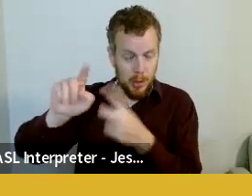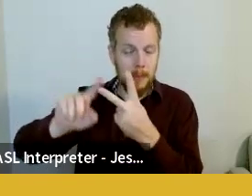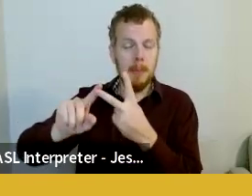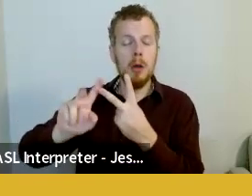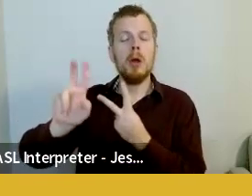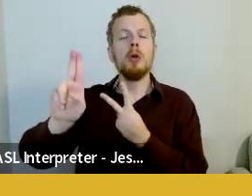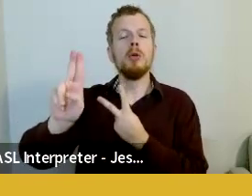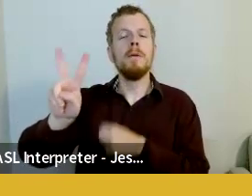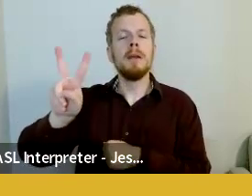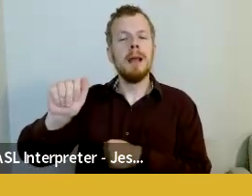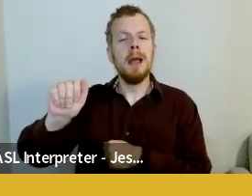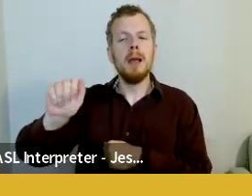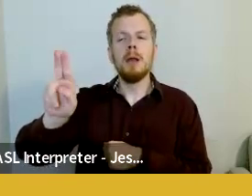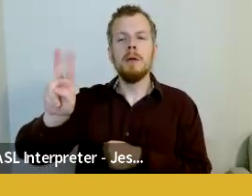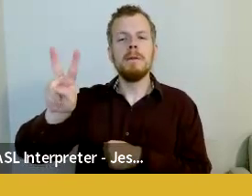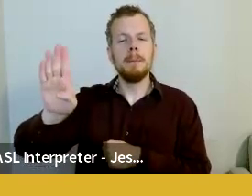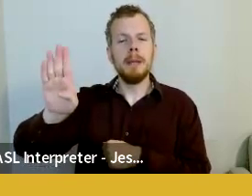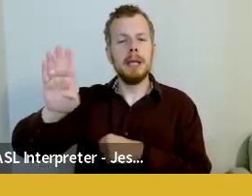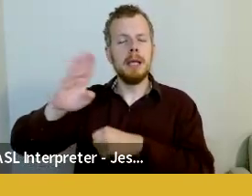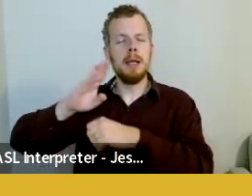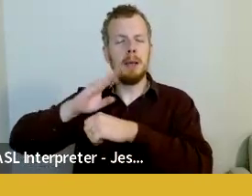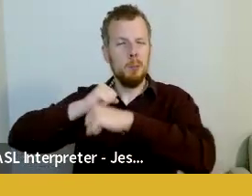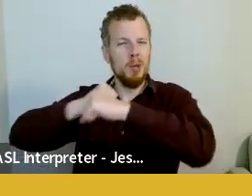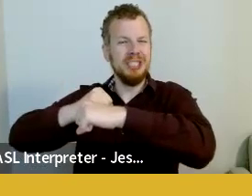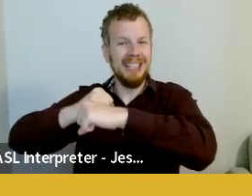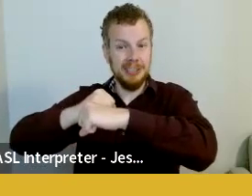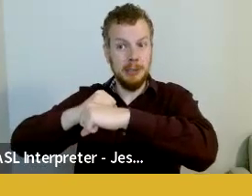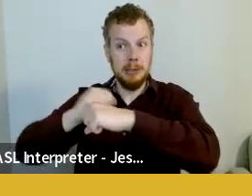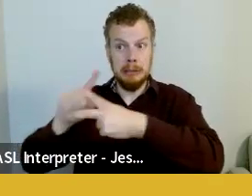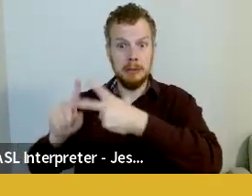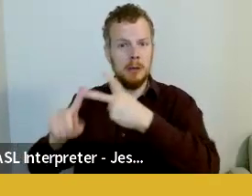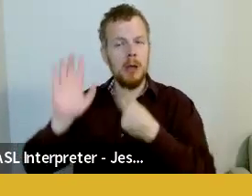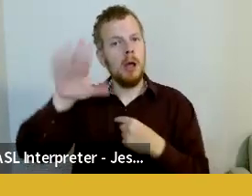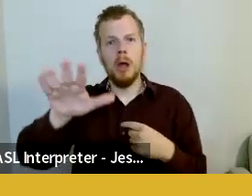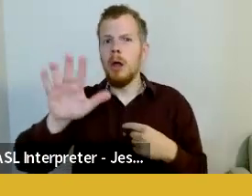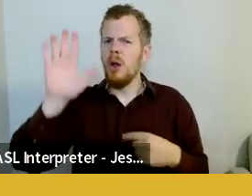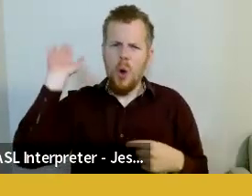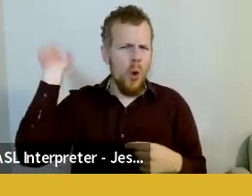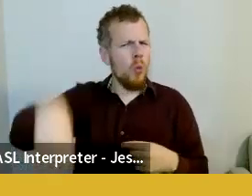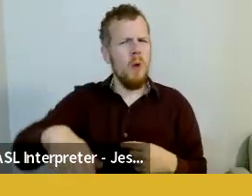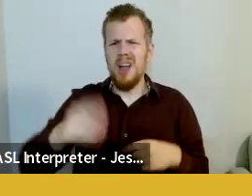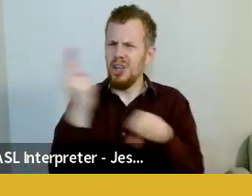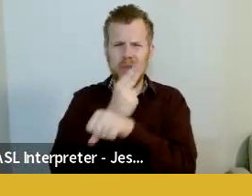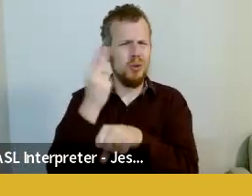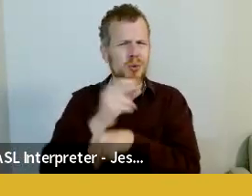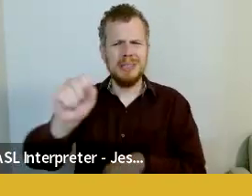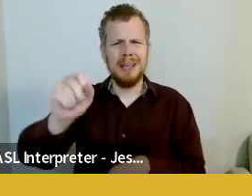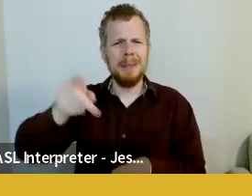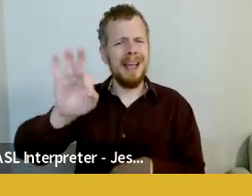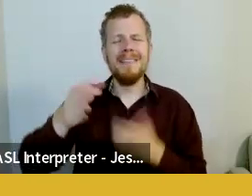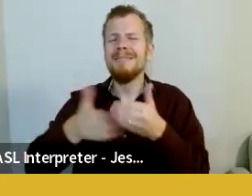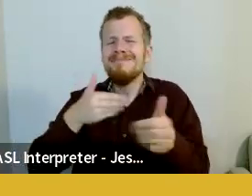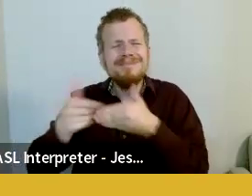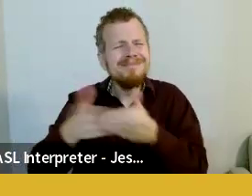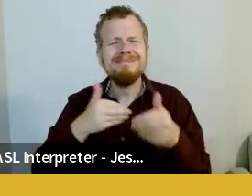work best. So everyone should use sunscreen all summer, even all year round, no matter your skin